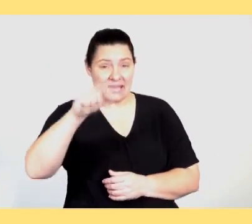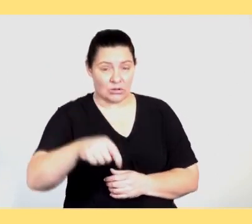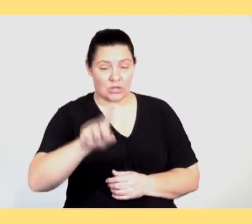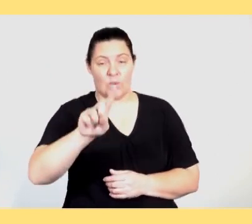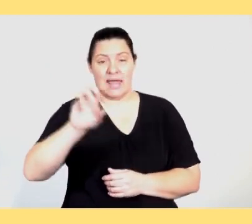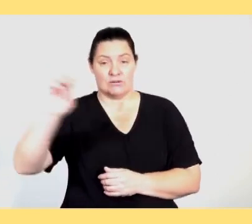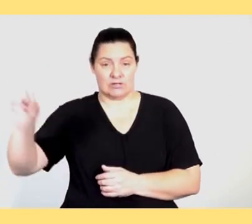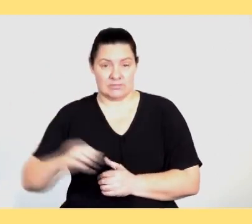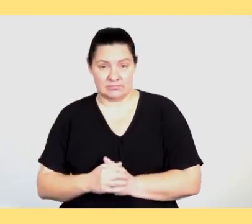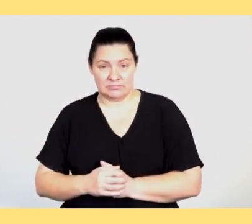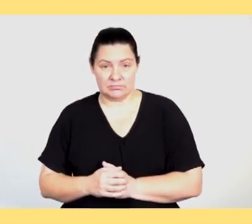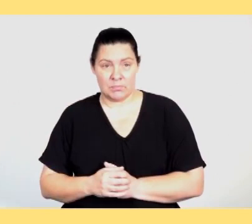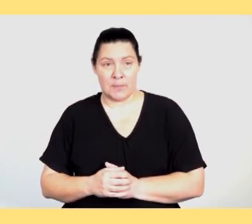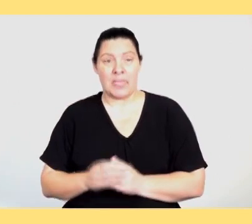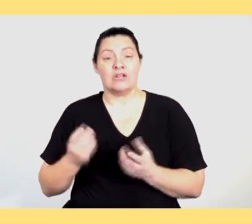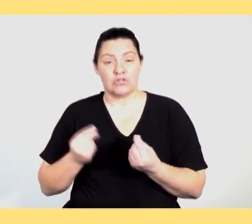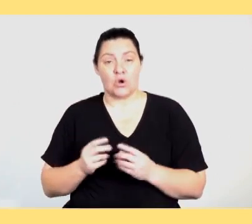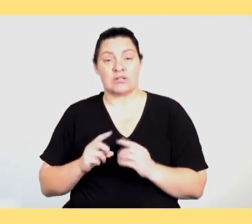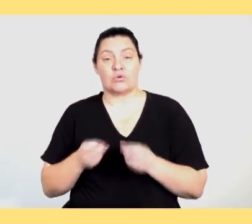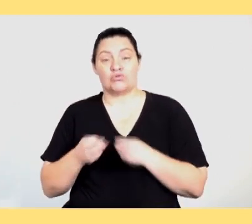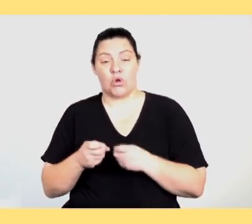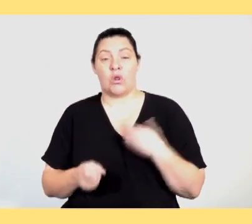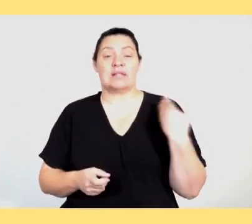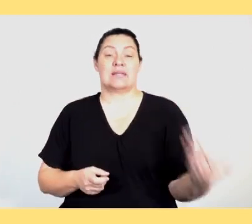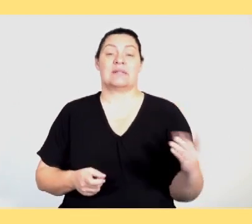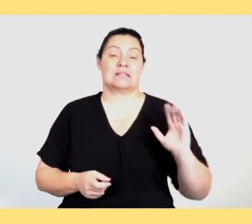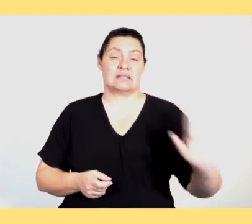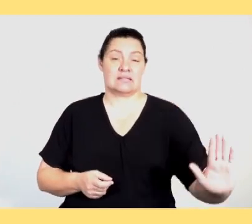93,100. So debtors control comes to the debit side,